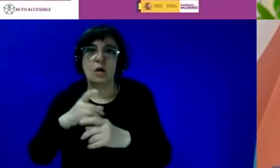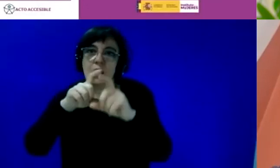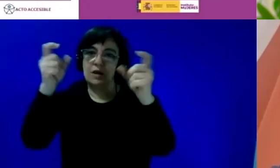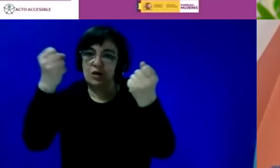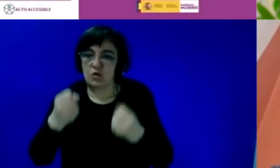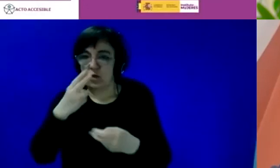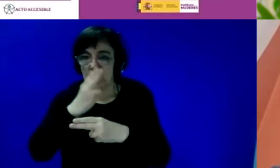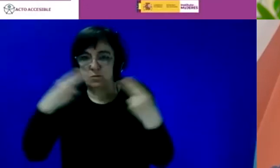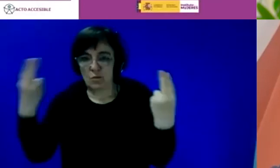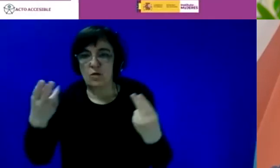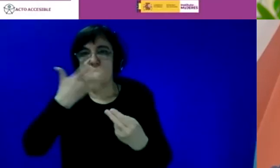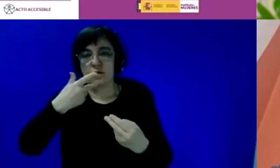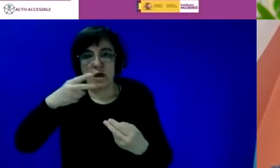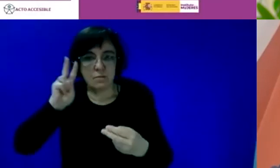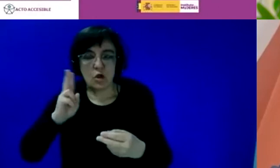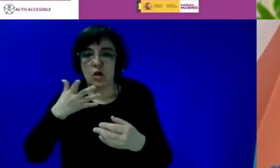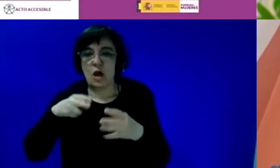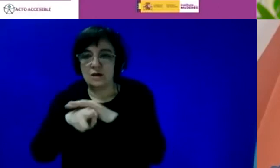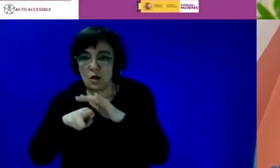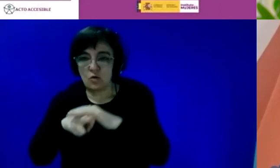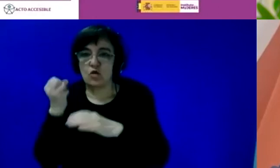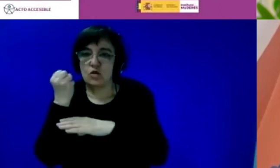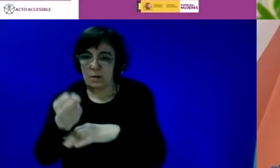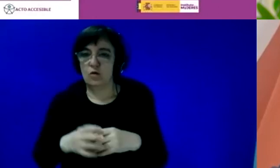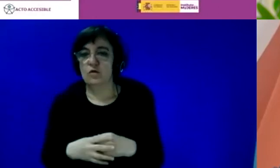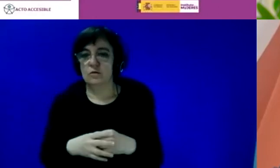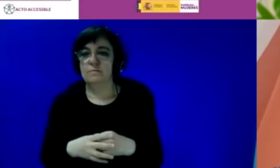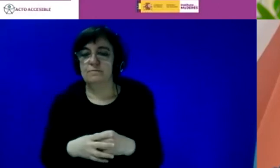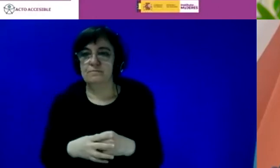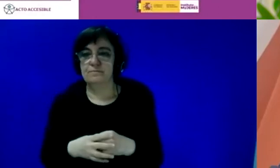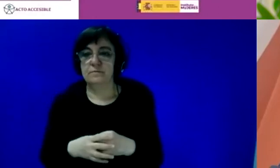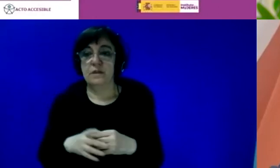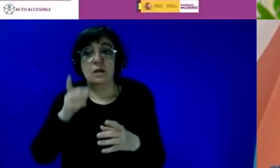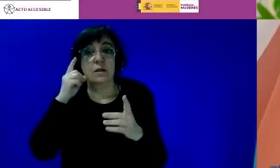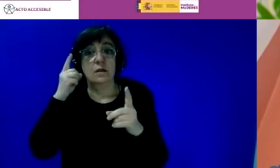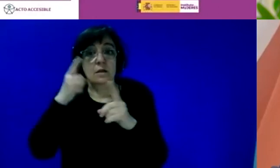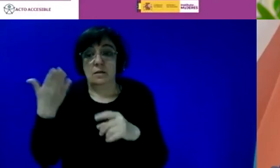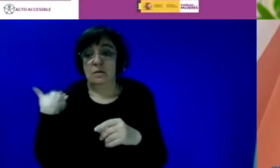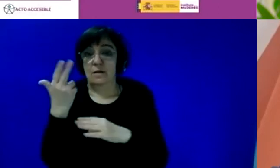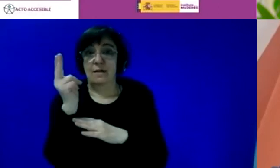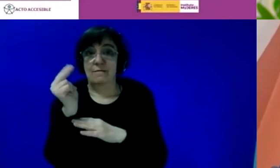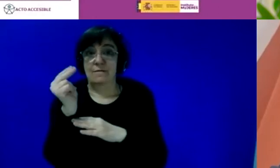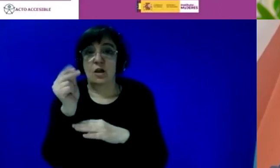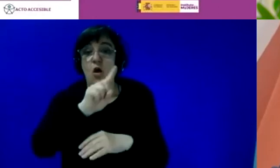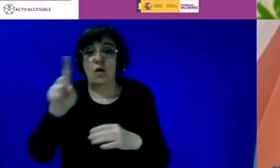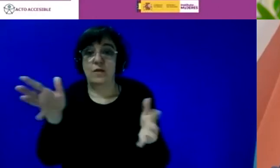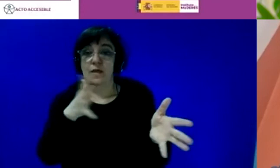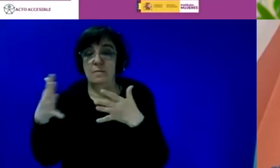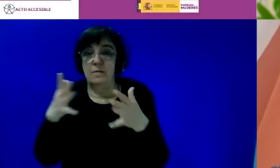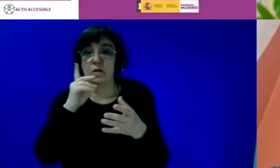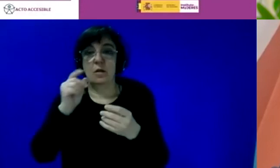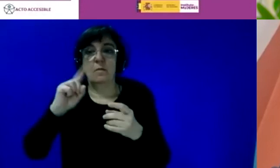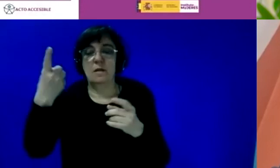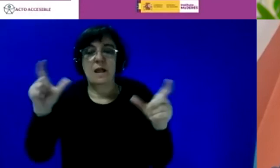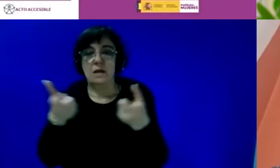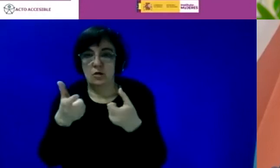have the support, placing at the support of the central government and other authorities all your expertise. On